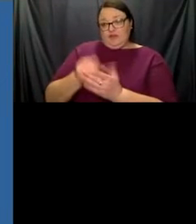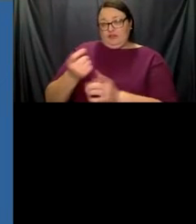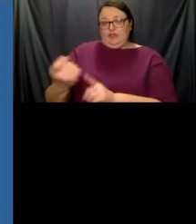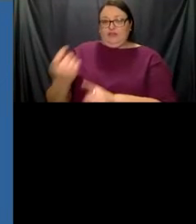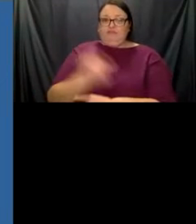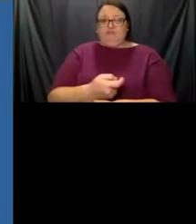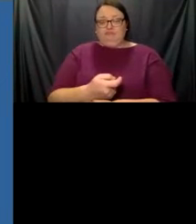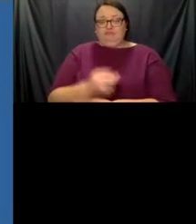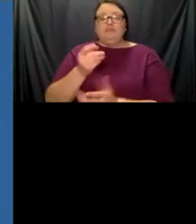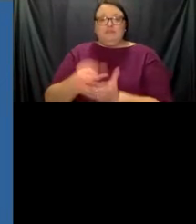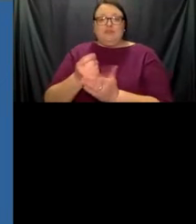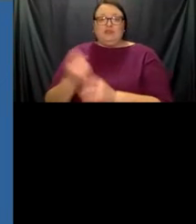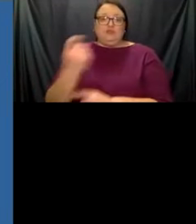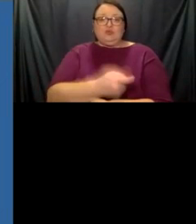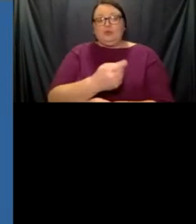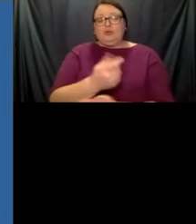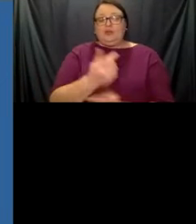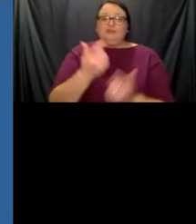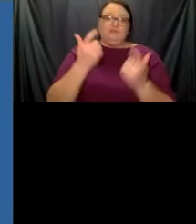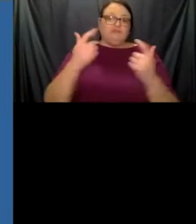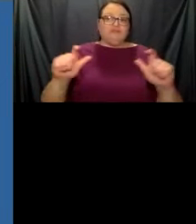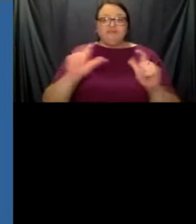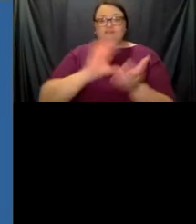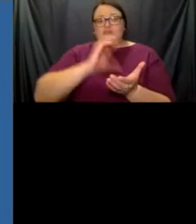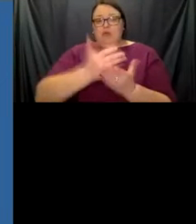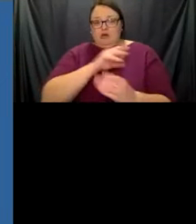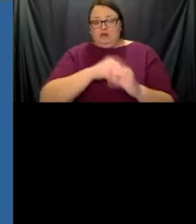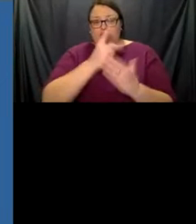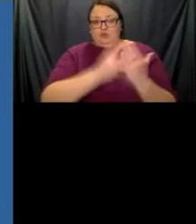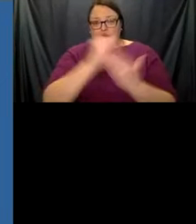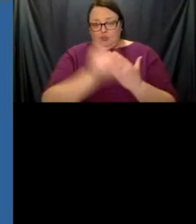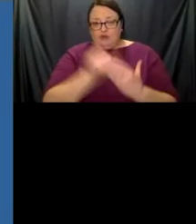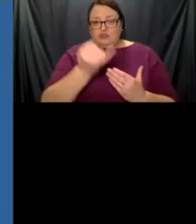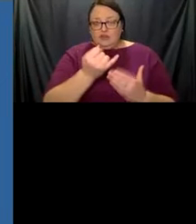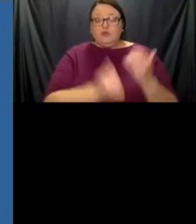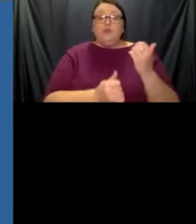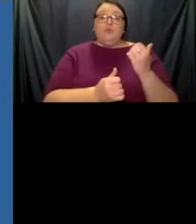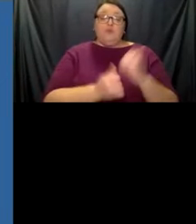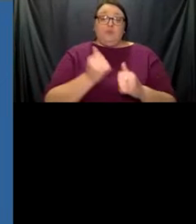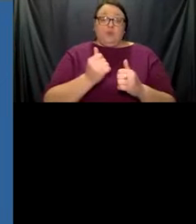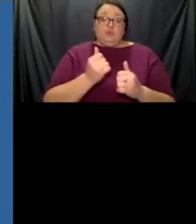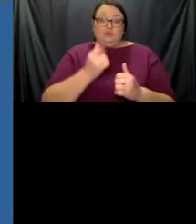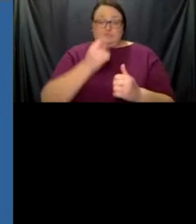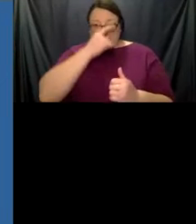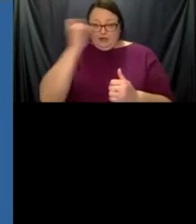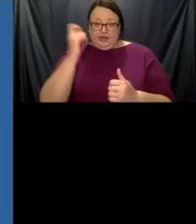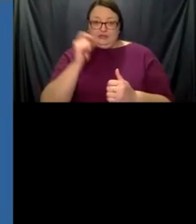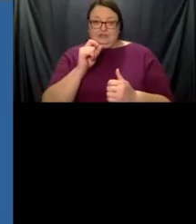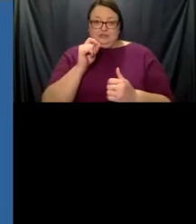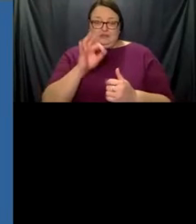ciudad para poder usar estos fondos. amount to this project, primarily due to the issue of